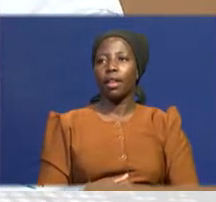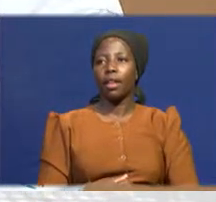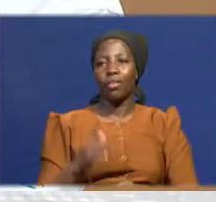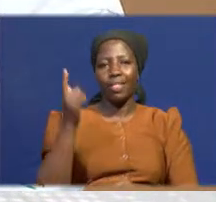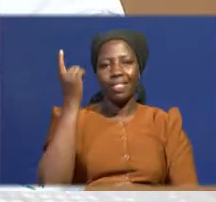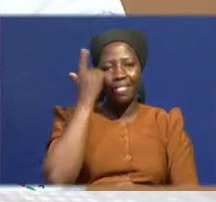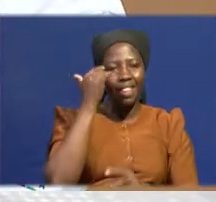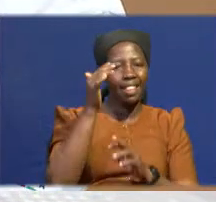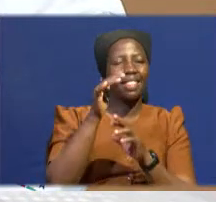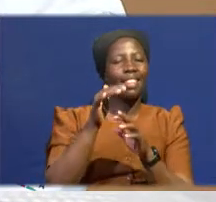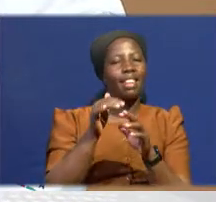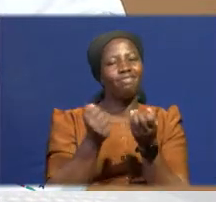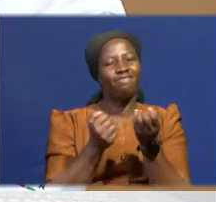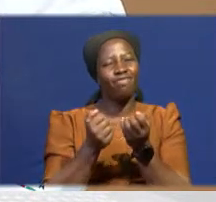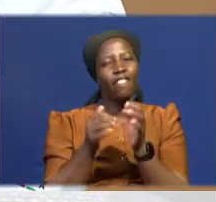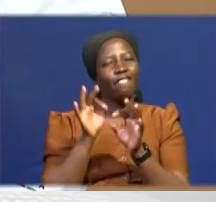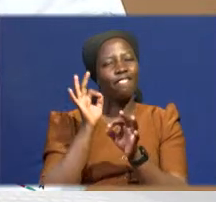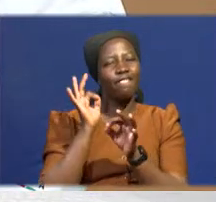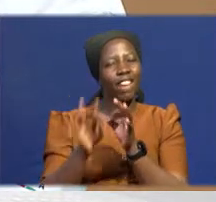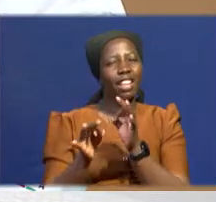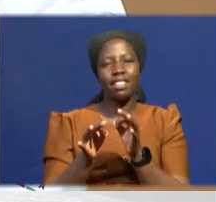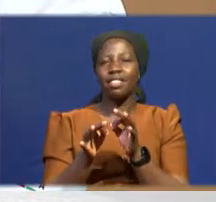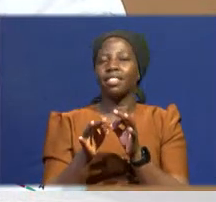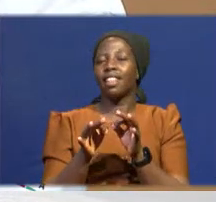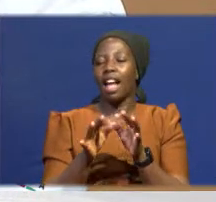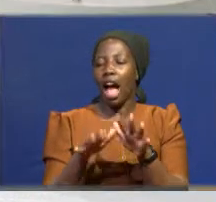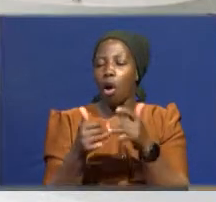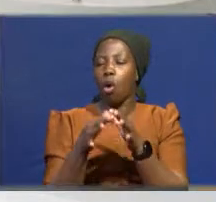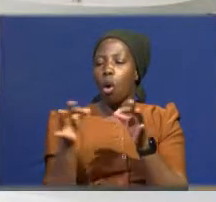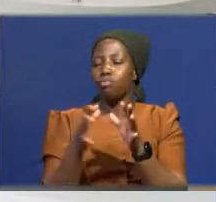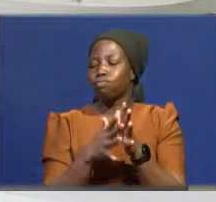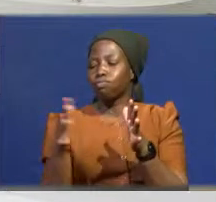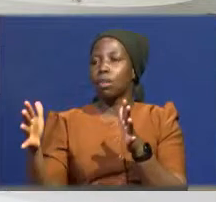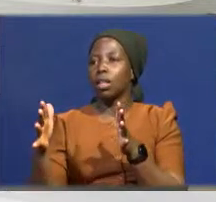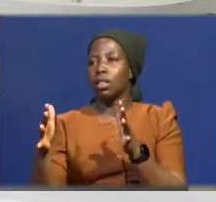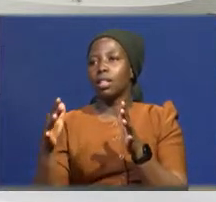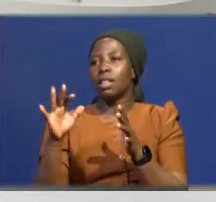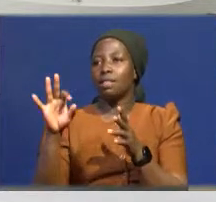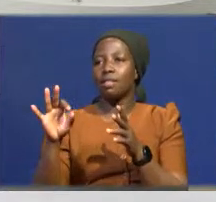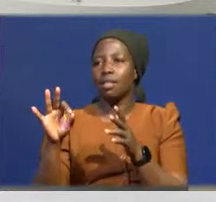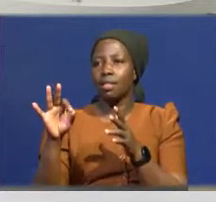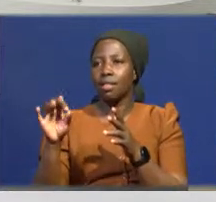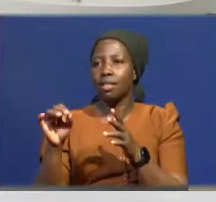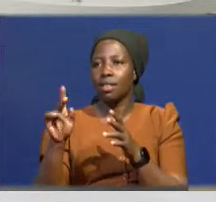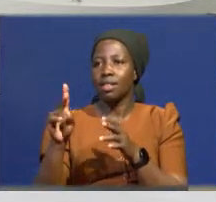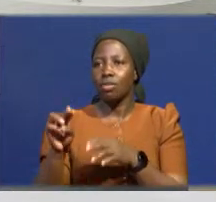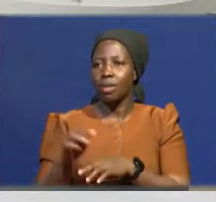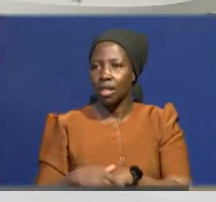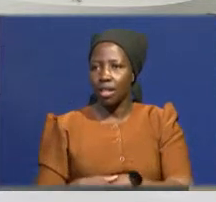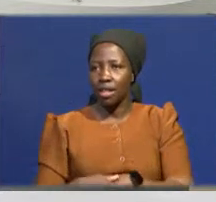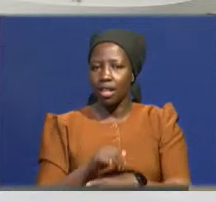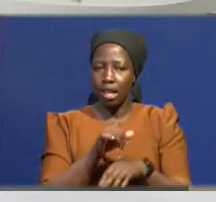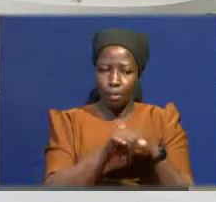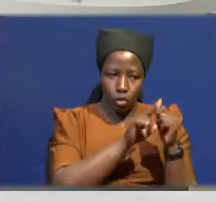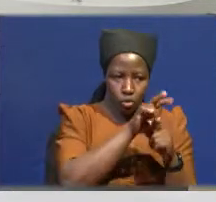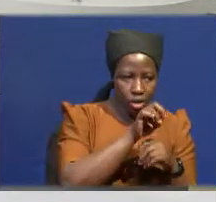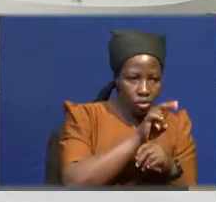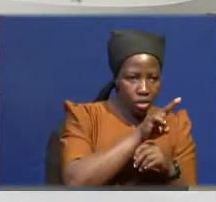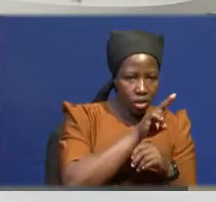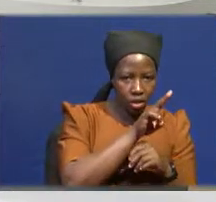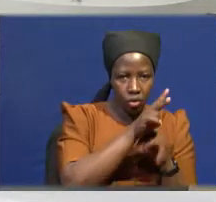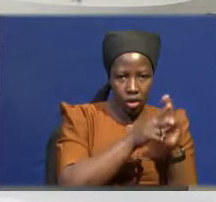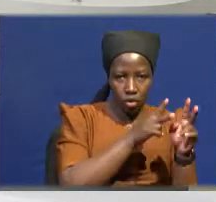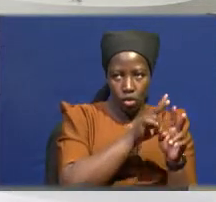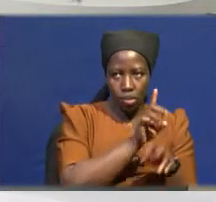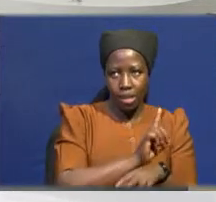stretch? 30-kilometer stretch, they take about what? 22 minutes. That's about what they take. Yes. Mm-hmm.